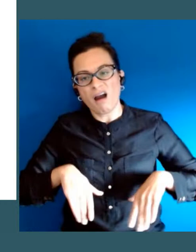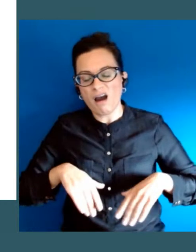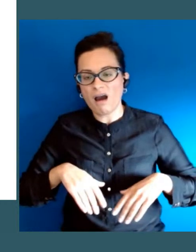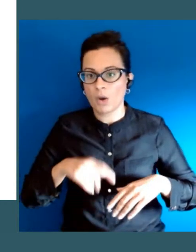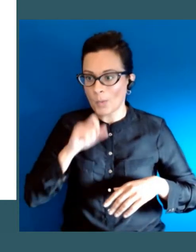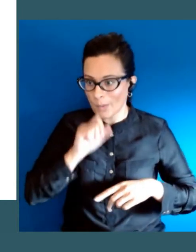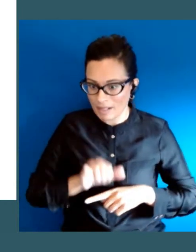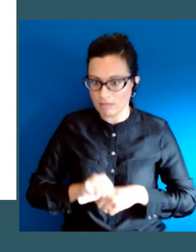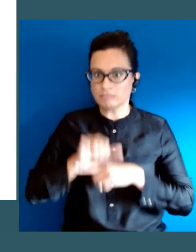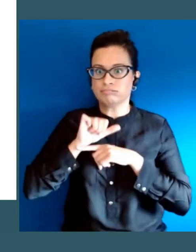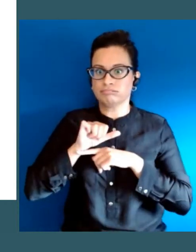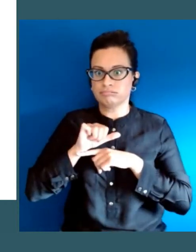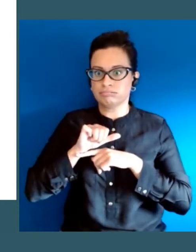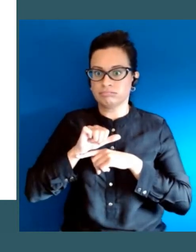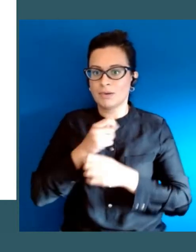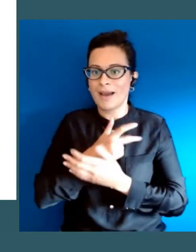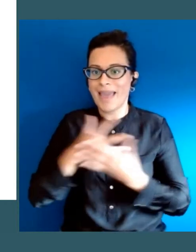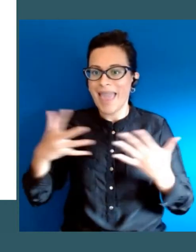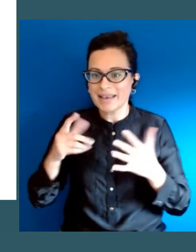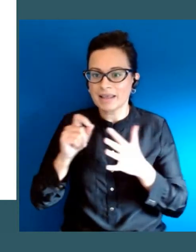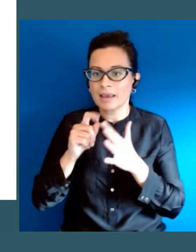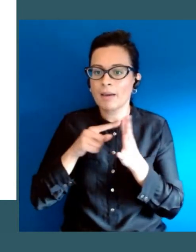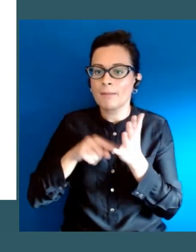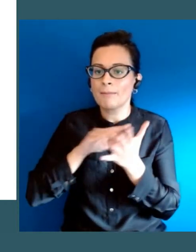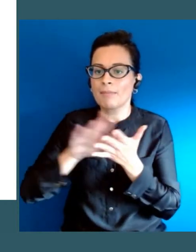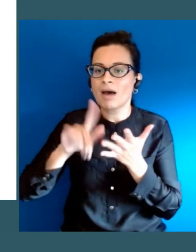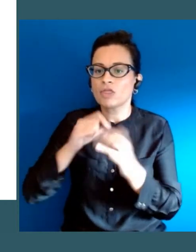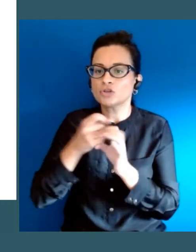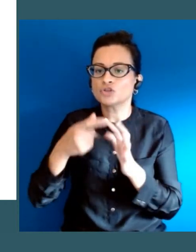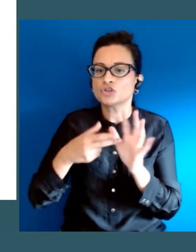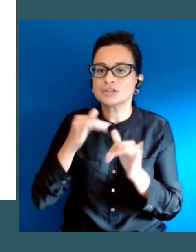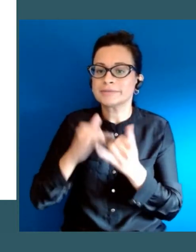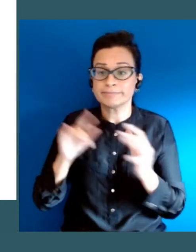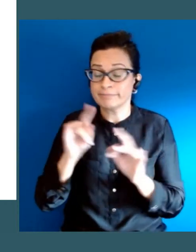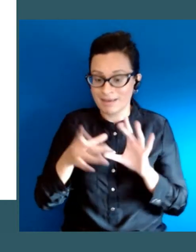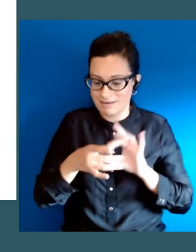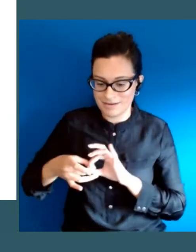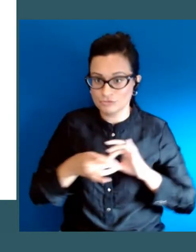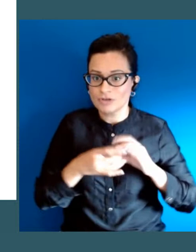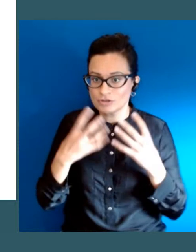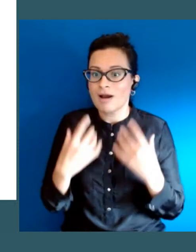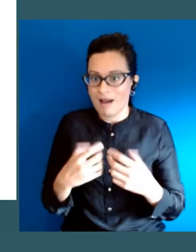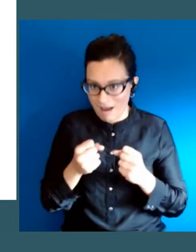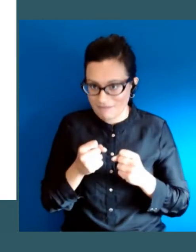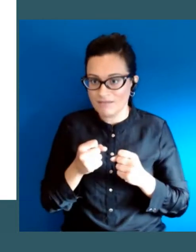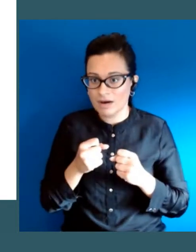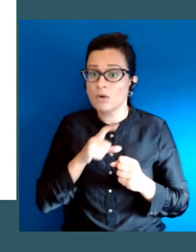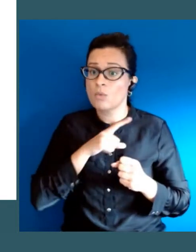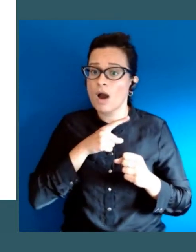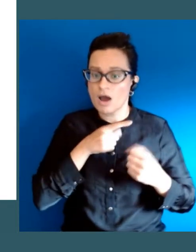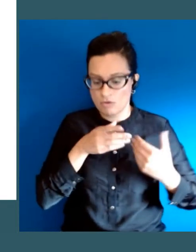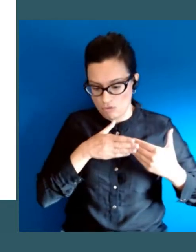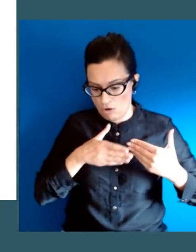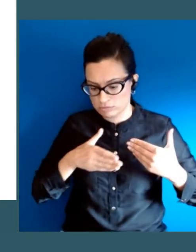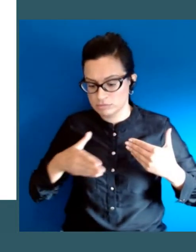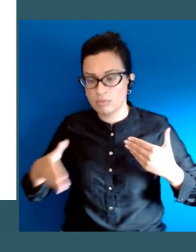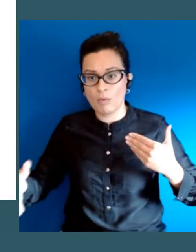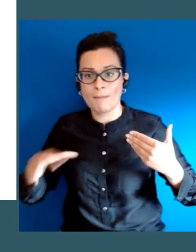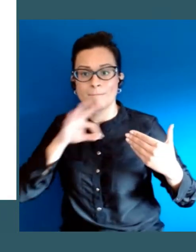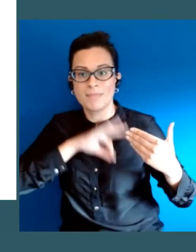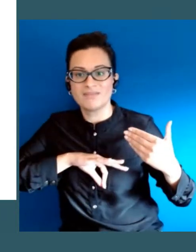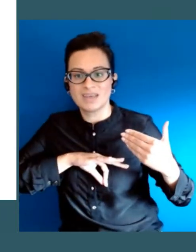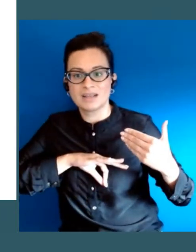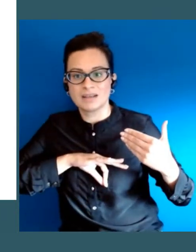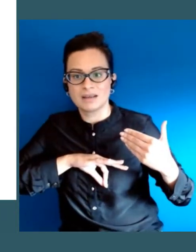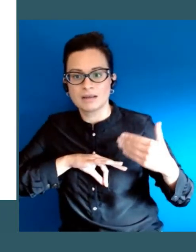pathogens. There is an active interaction which may have a long-term beneficial effect of no allergy